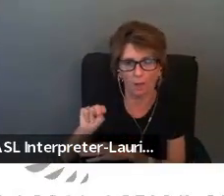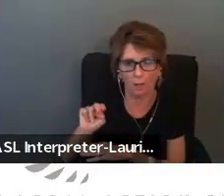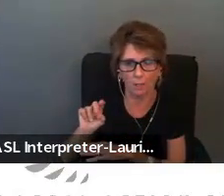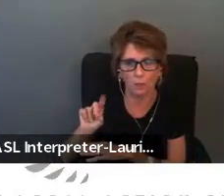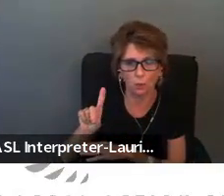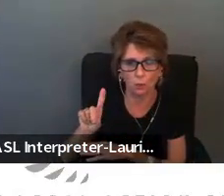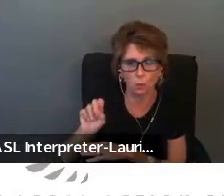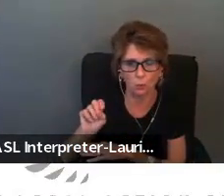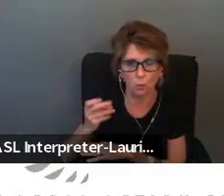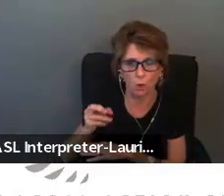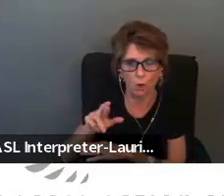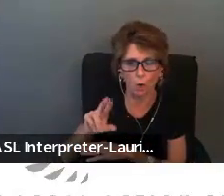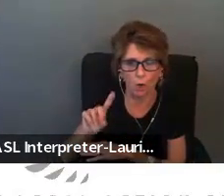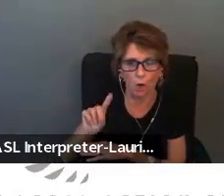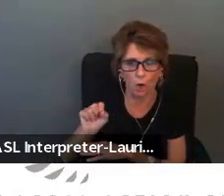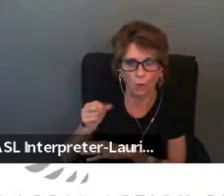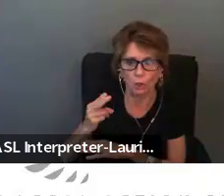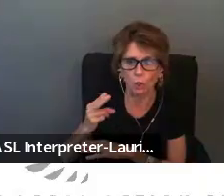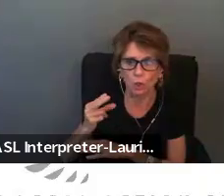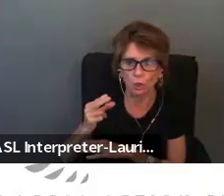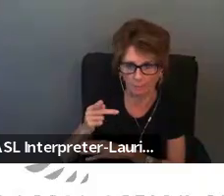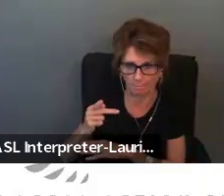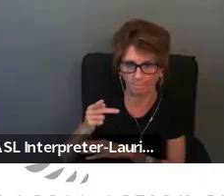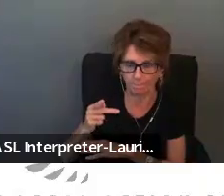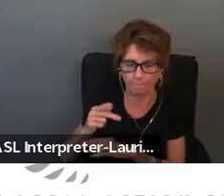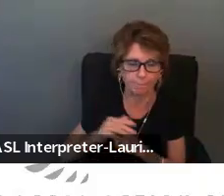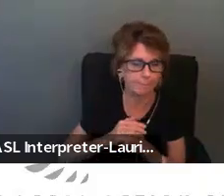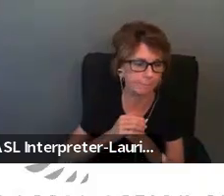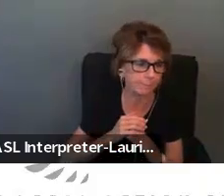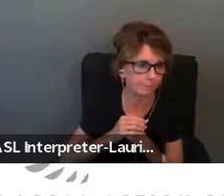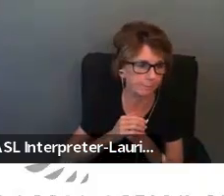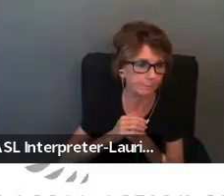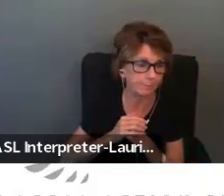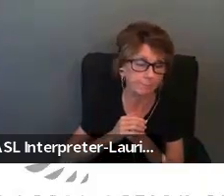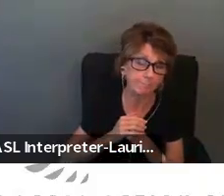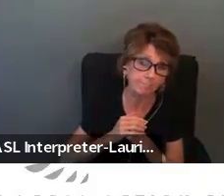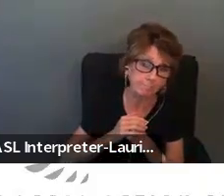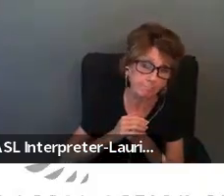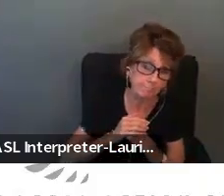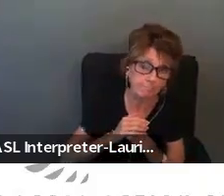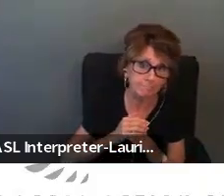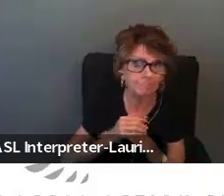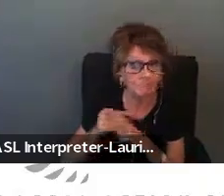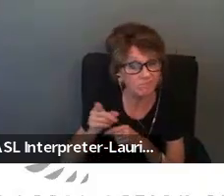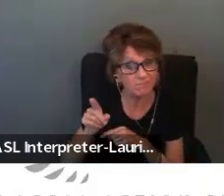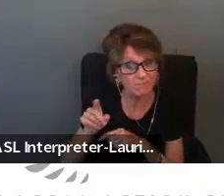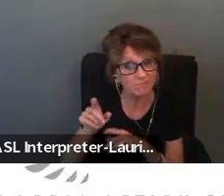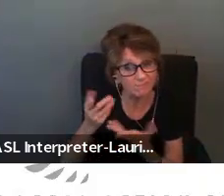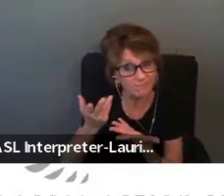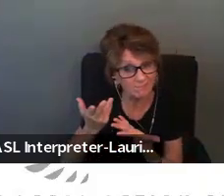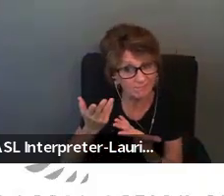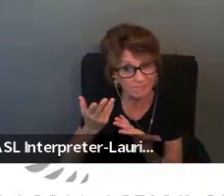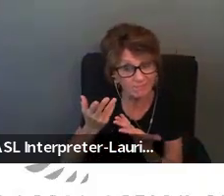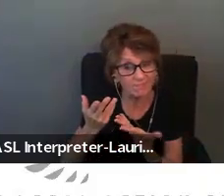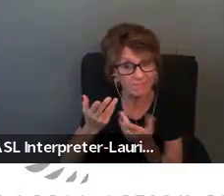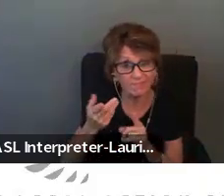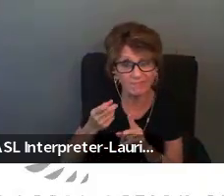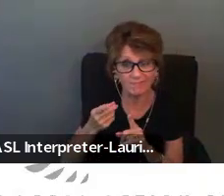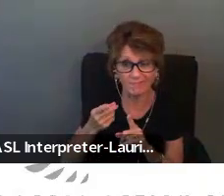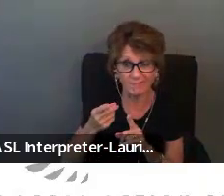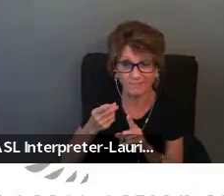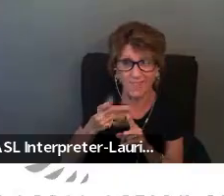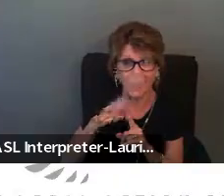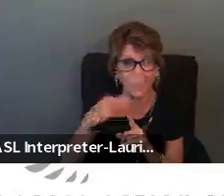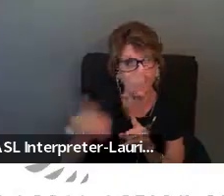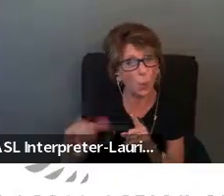hardship is certainly not impossible. It is something that can be met, but it is a